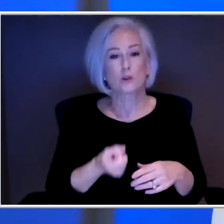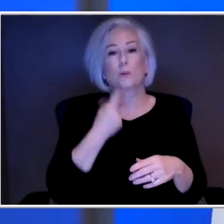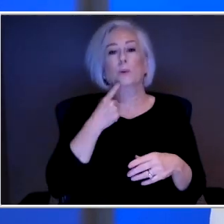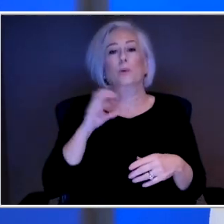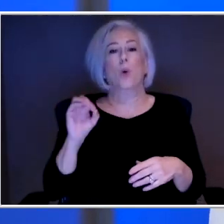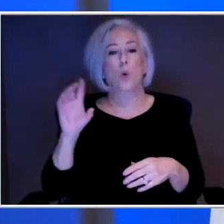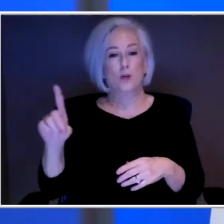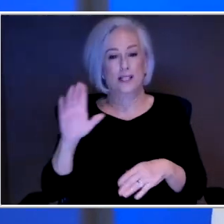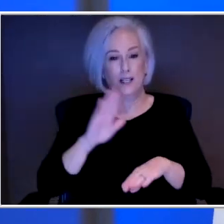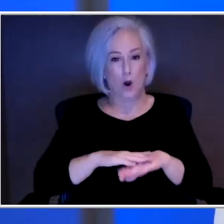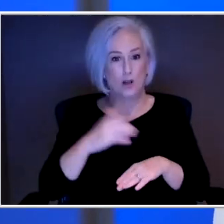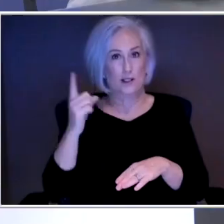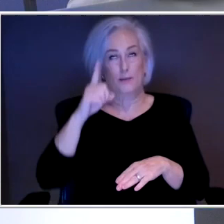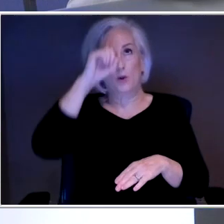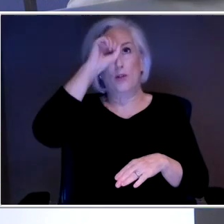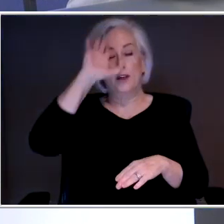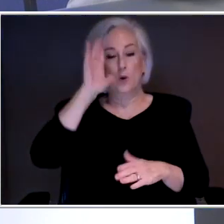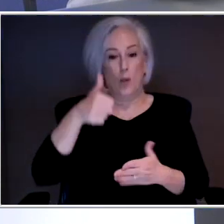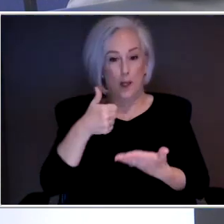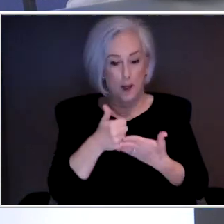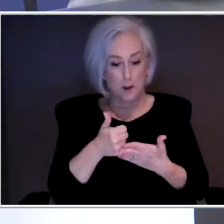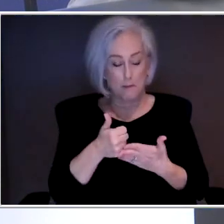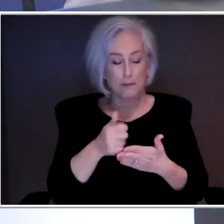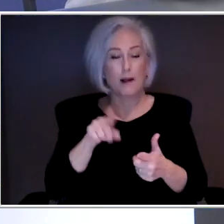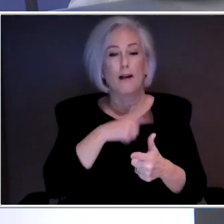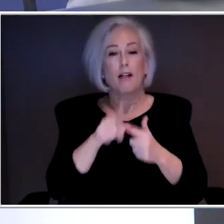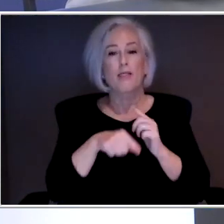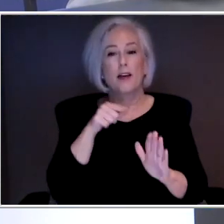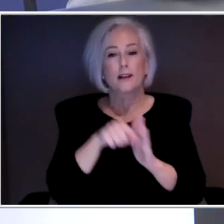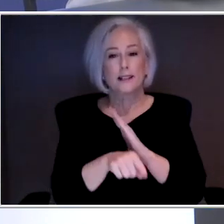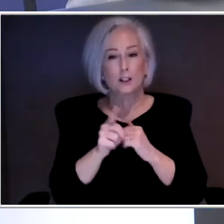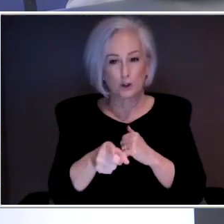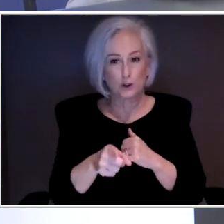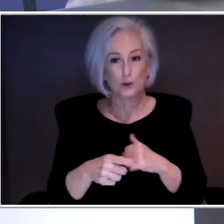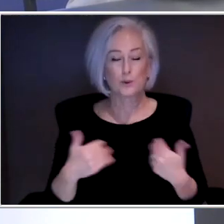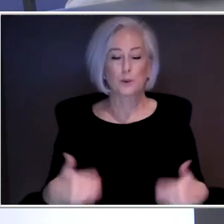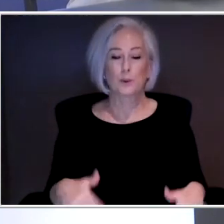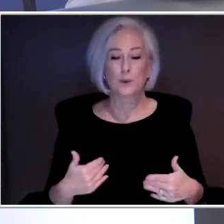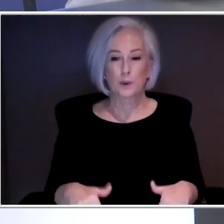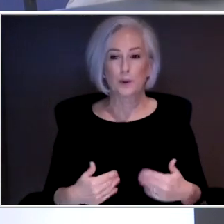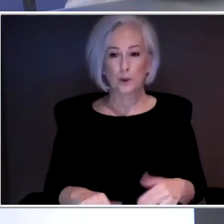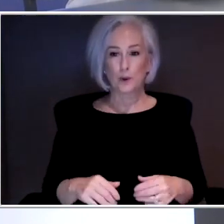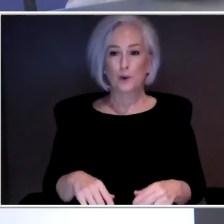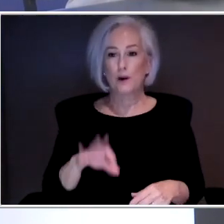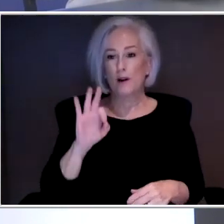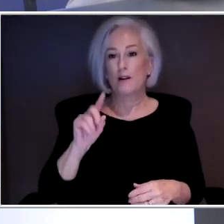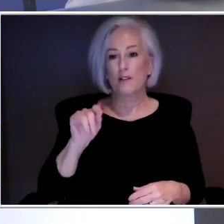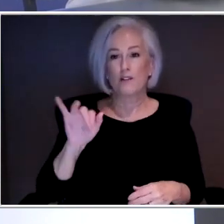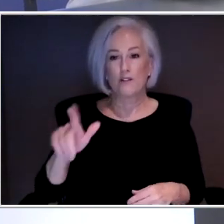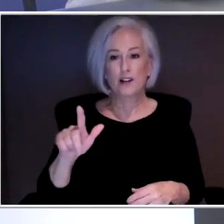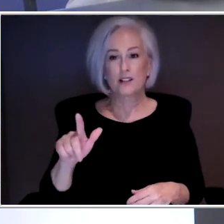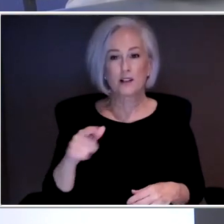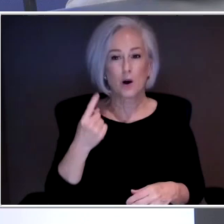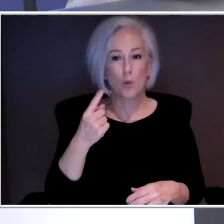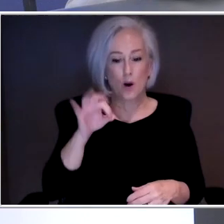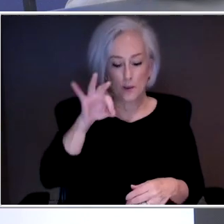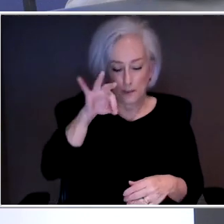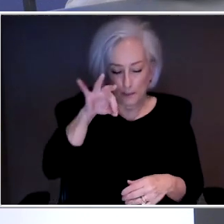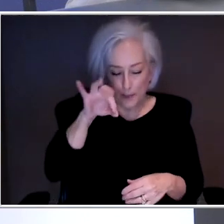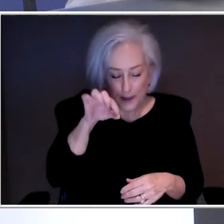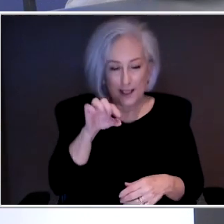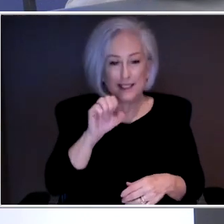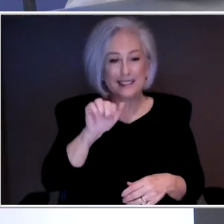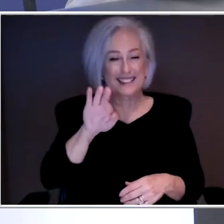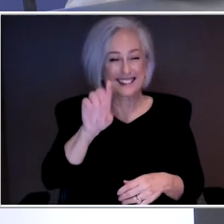and it turns out it just kills you. It's one grain of sand size of fentanyl can kill you. It's so scary today